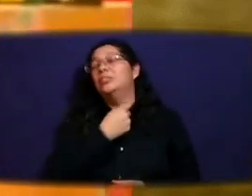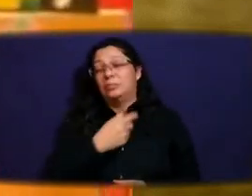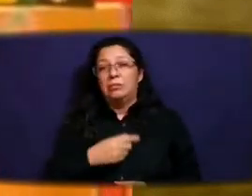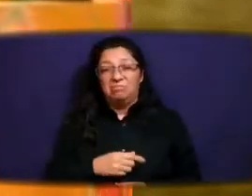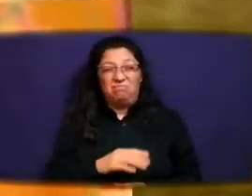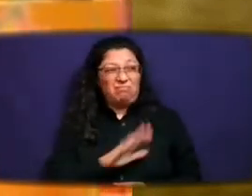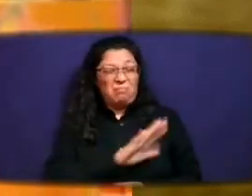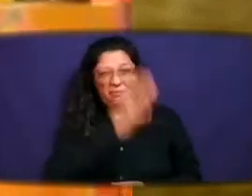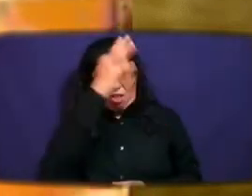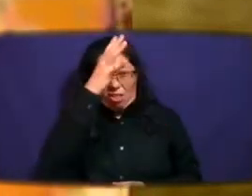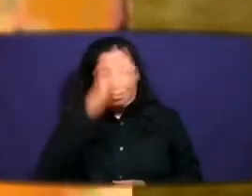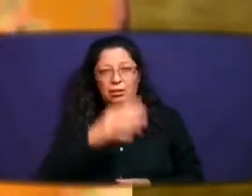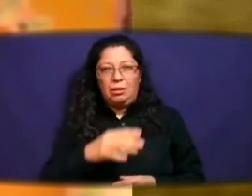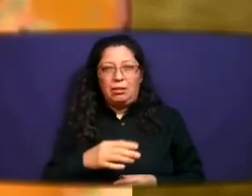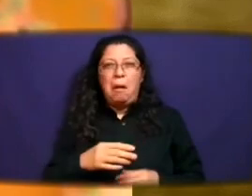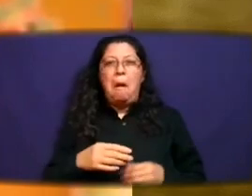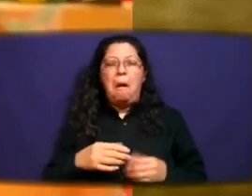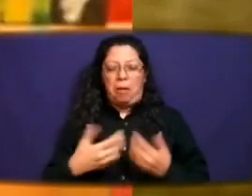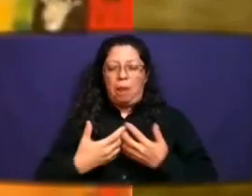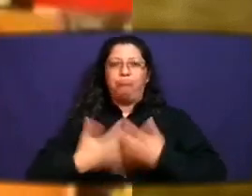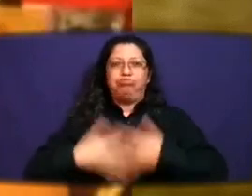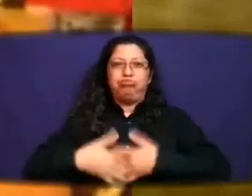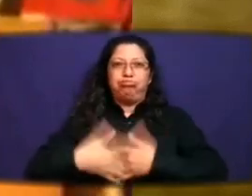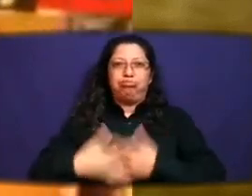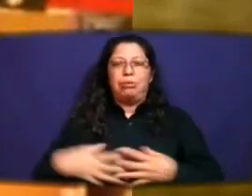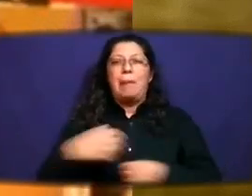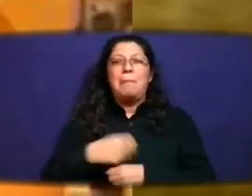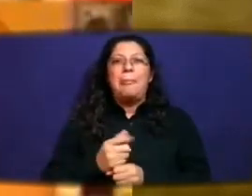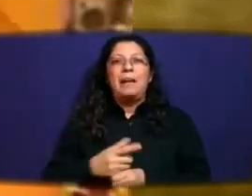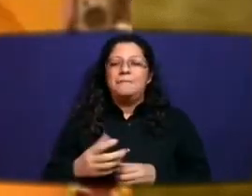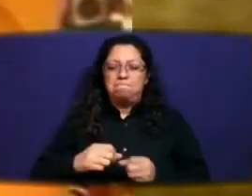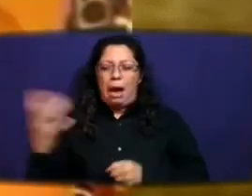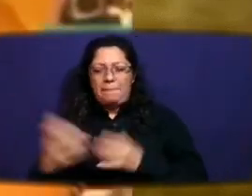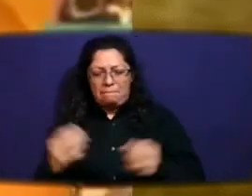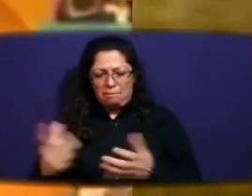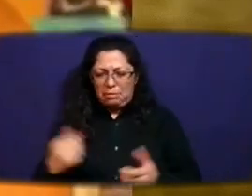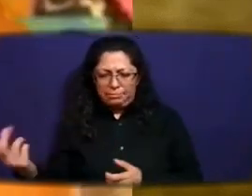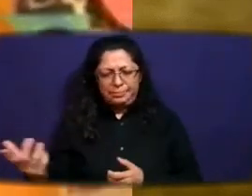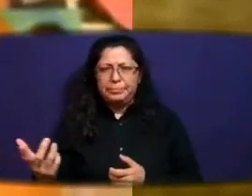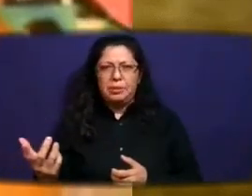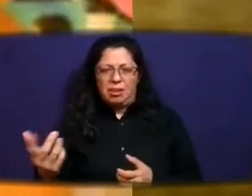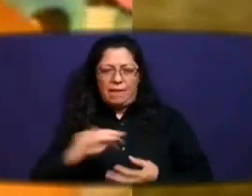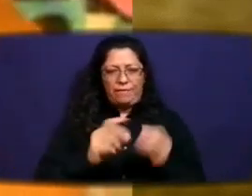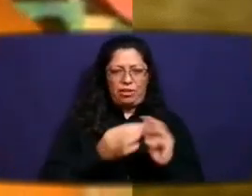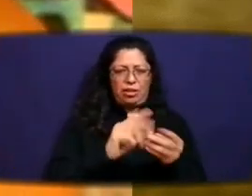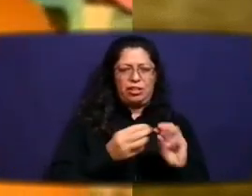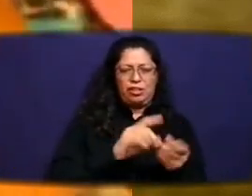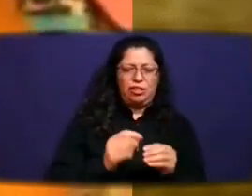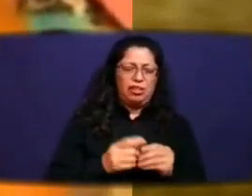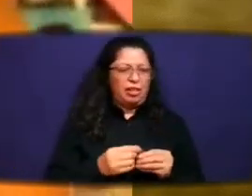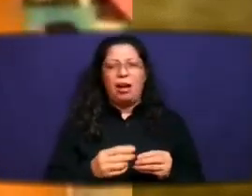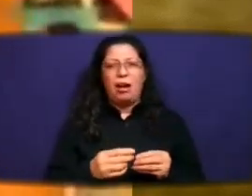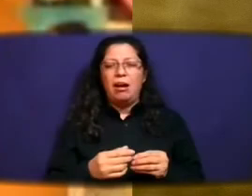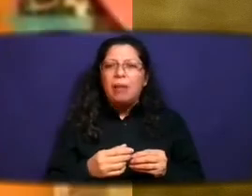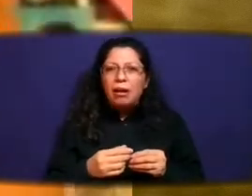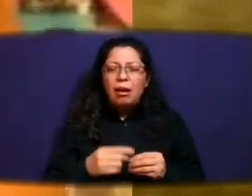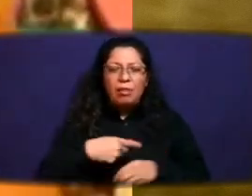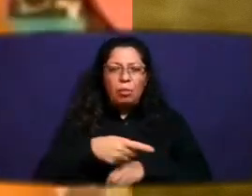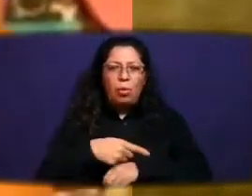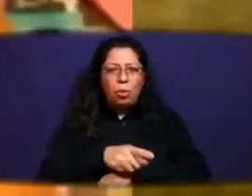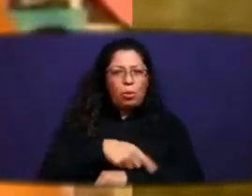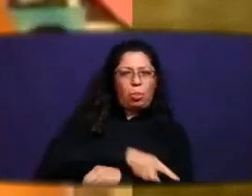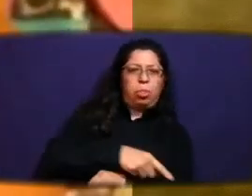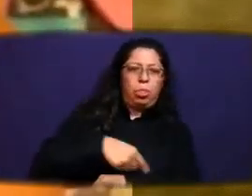Lupe, has a homemade tattoo gun. Made the motor of the machine with a Walkman, held together with